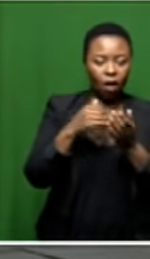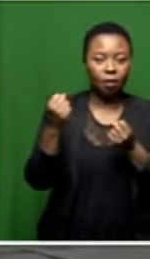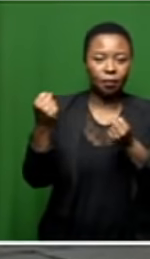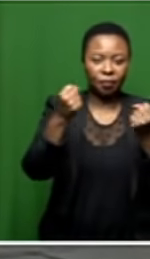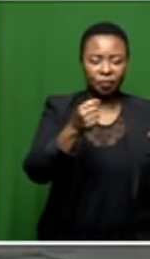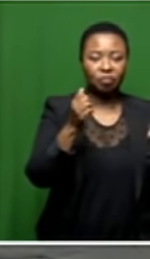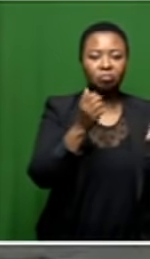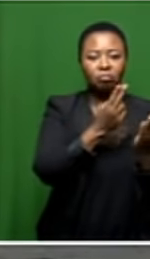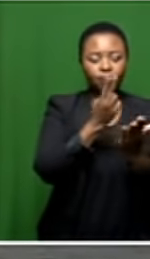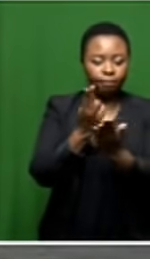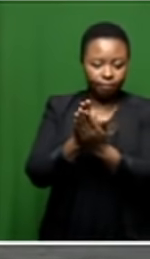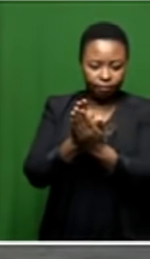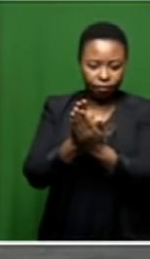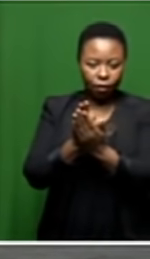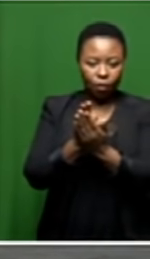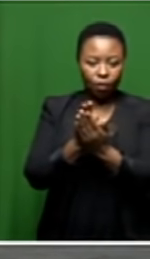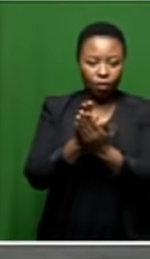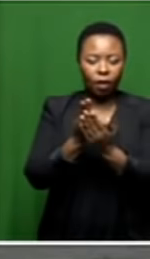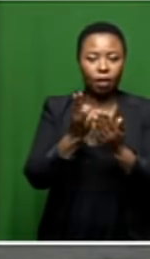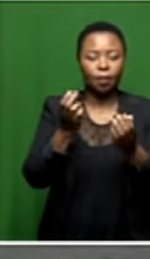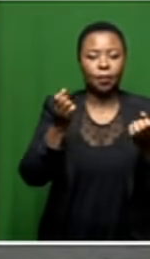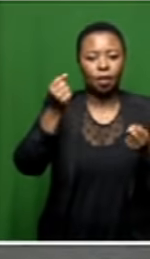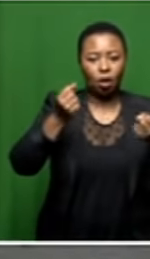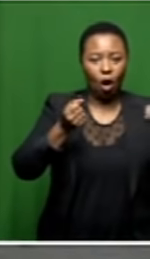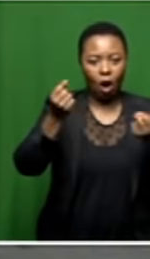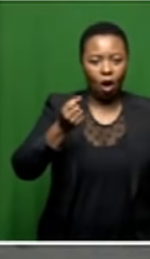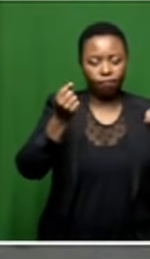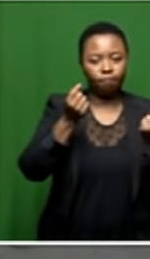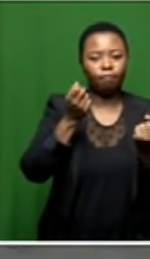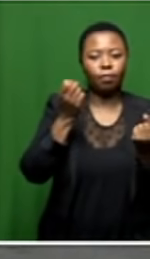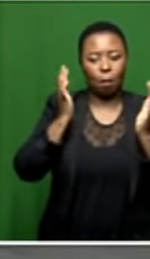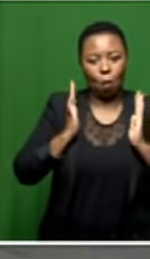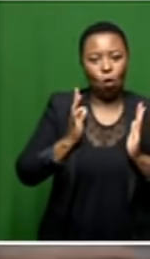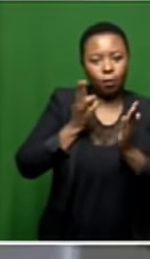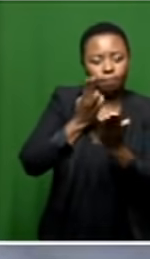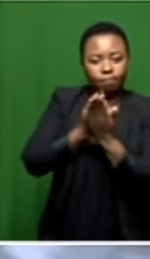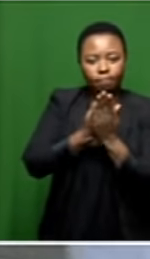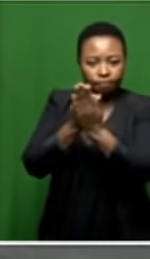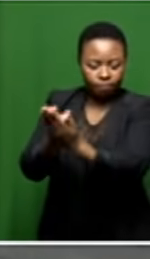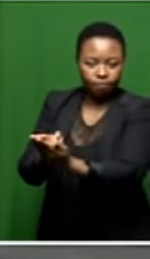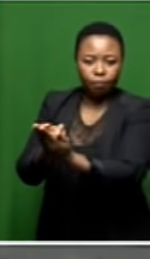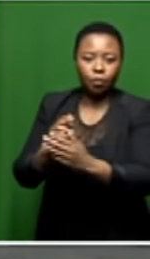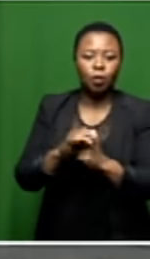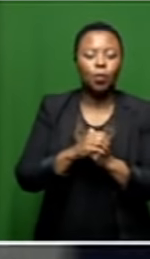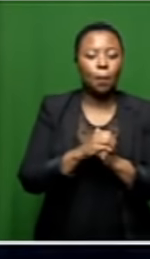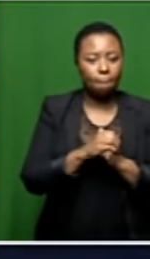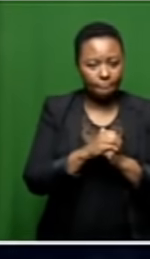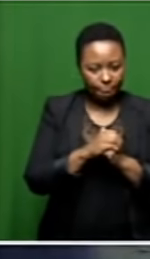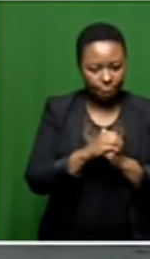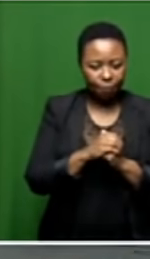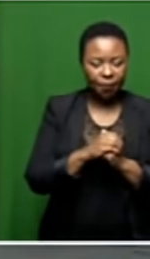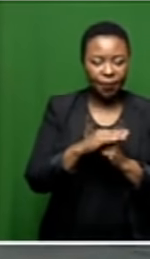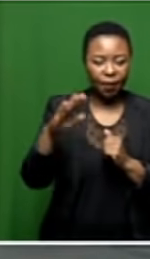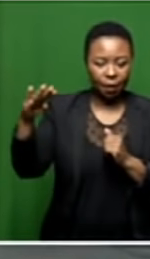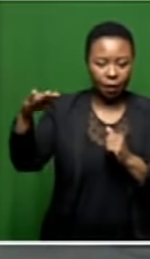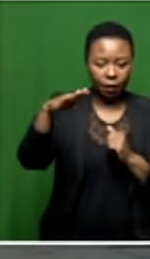That's, of course, the vehicle, the hearse that will be carrying the body of Archbishop Emeritus Desmond Tutu as it makes its way